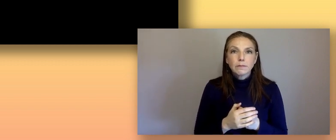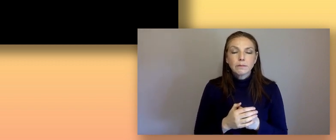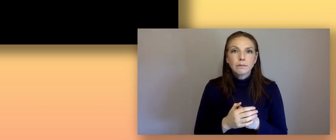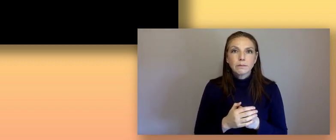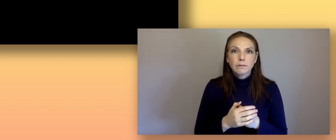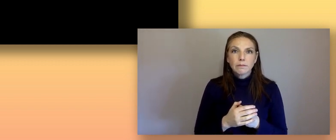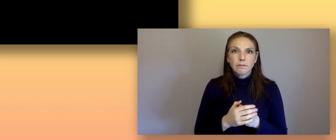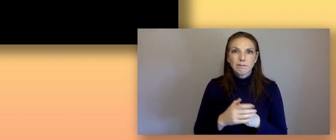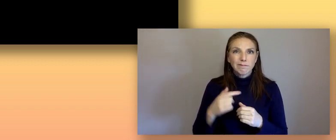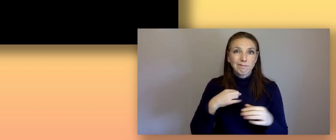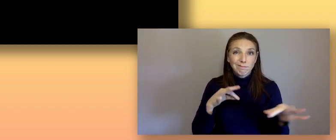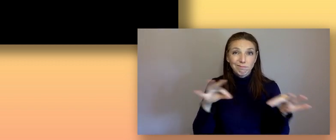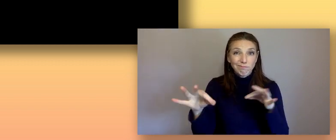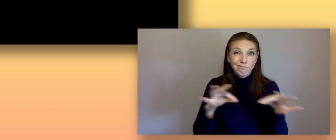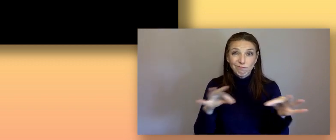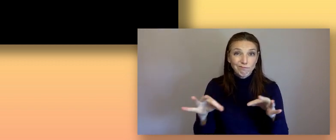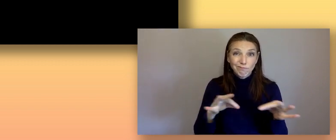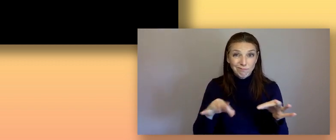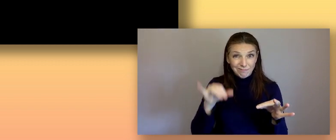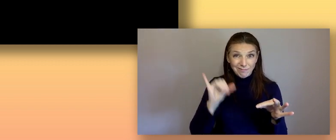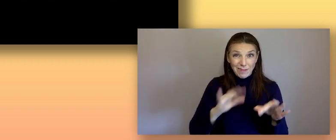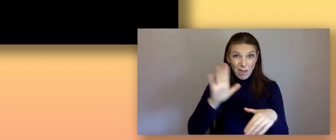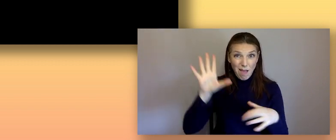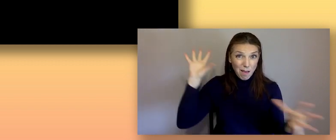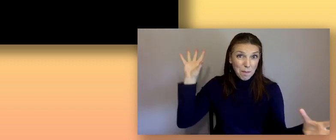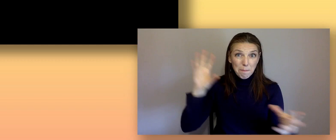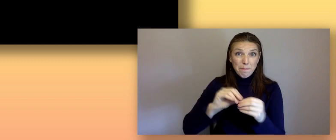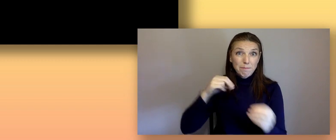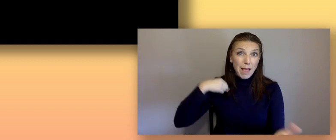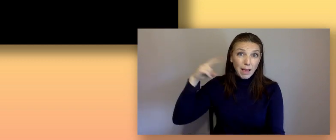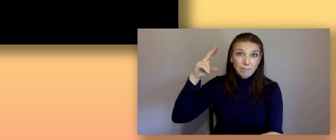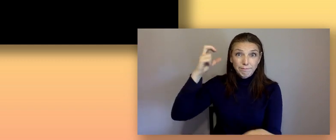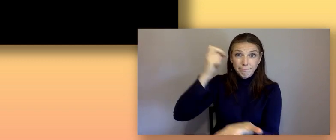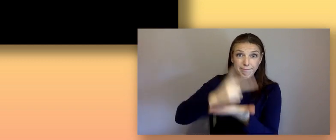These are my wishes, hereby signed me.